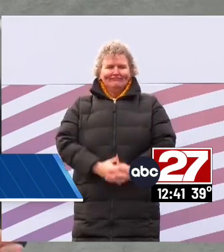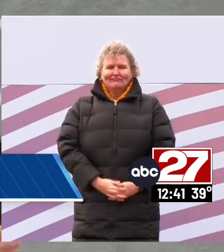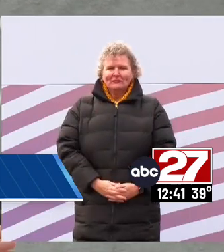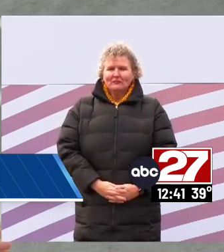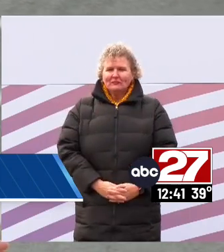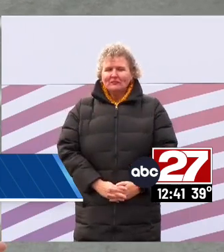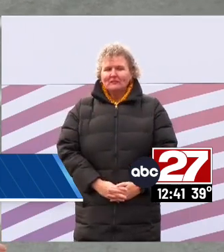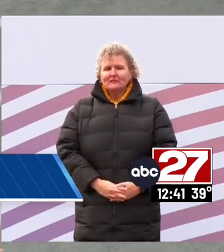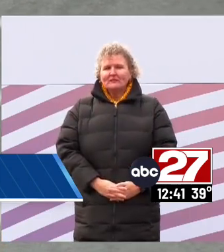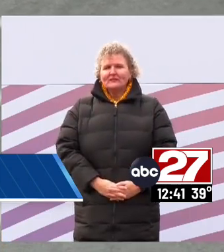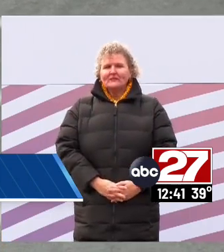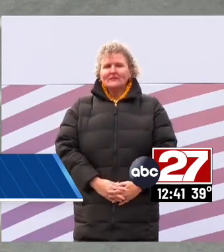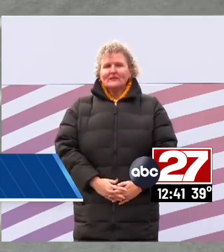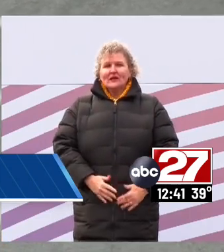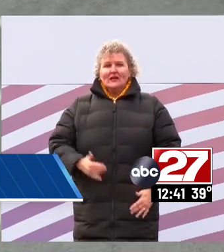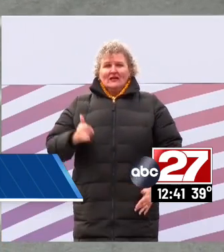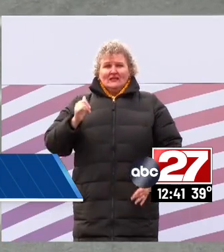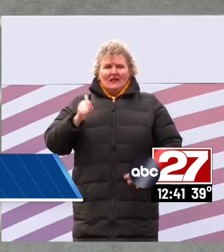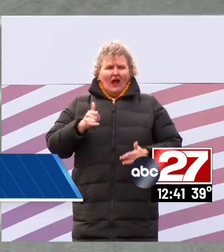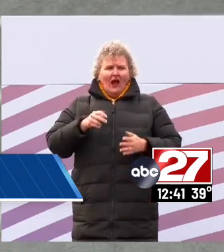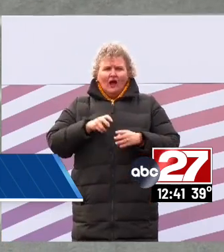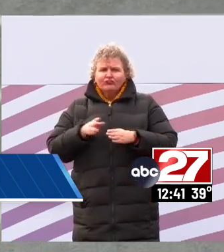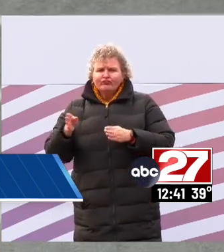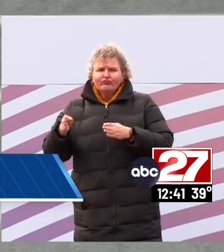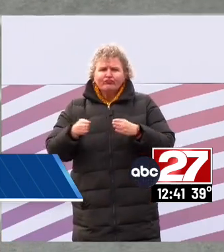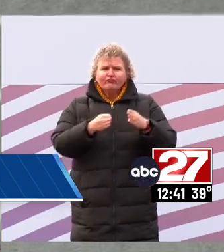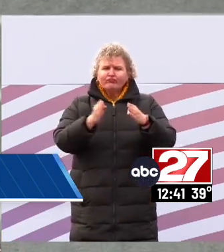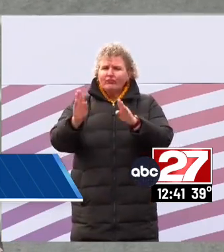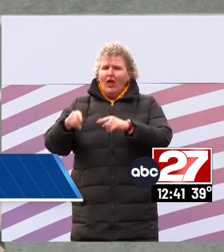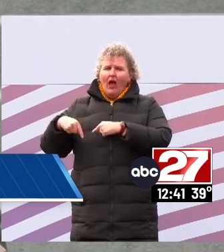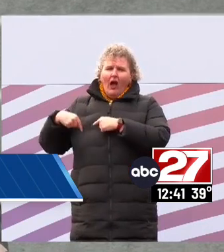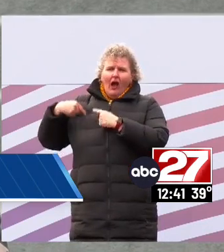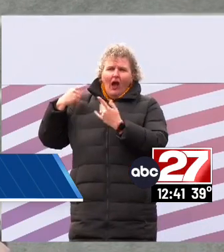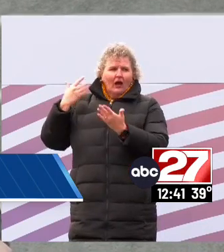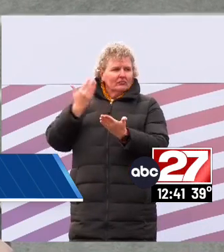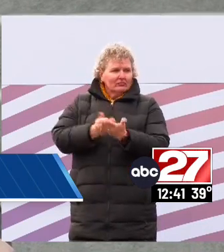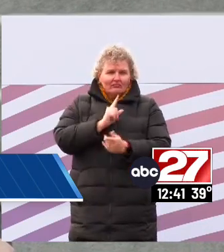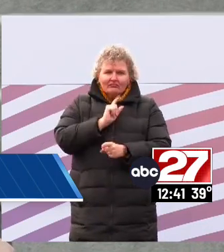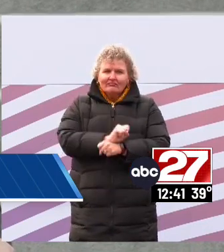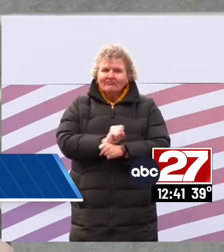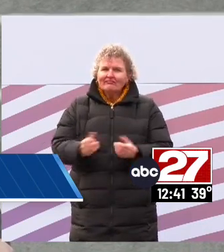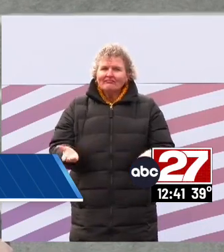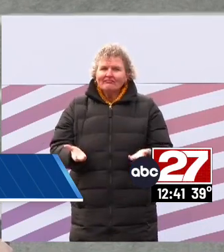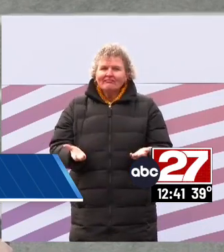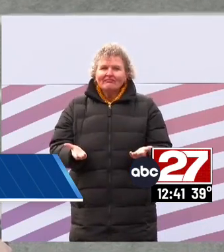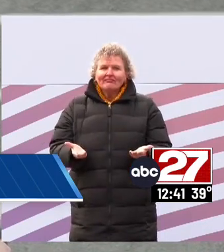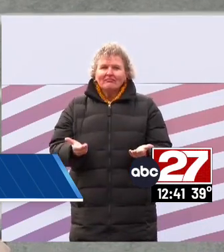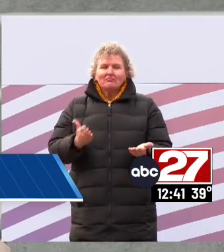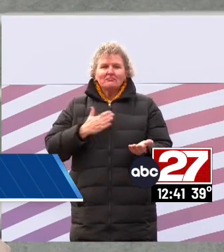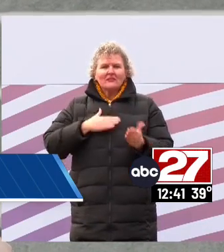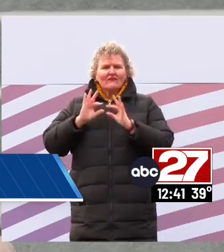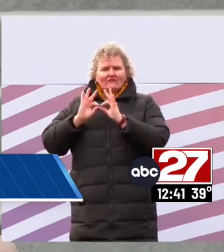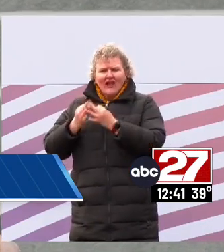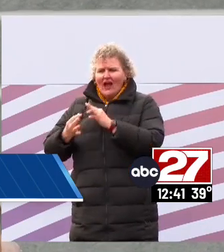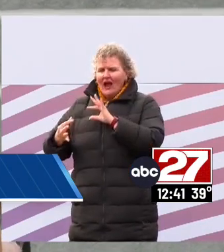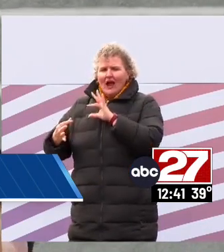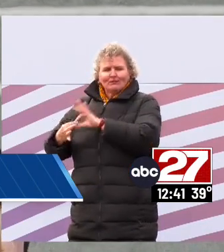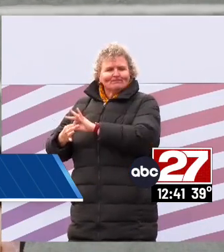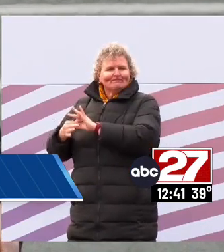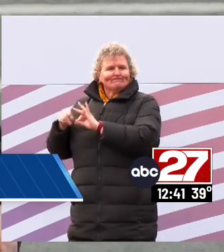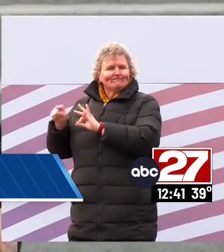Along the winding road that has led to this moment, I have been grounded in my family and in my